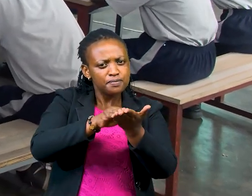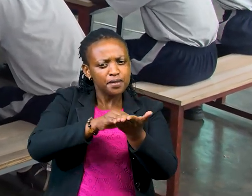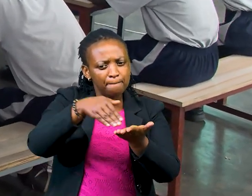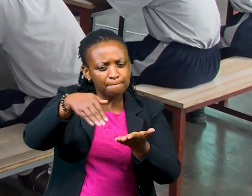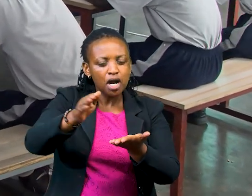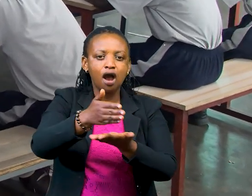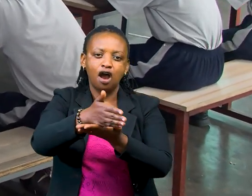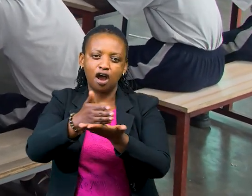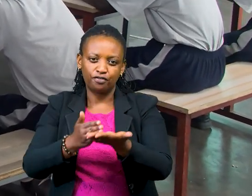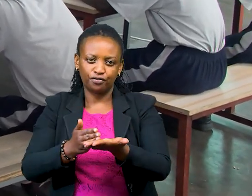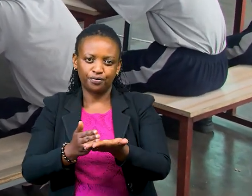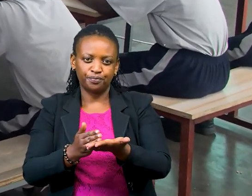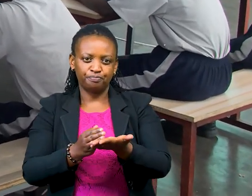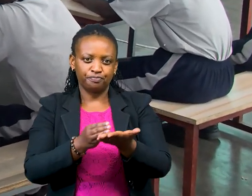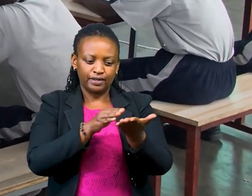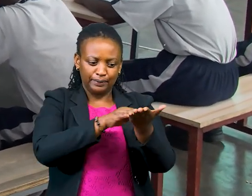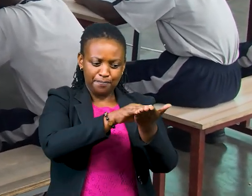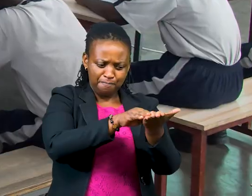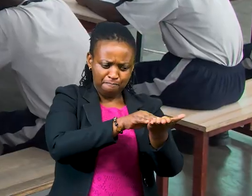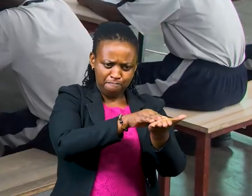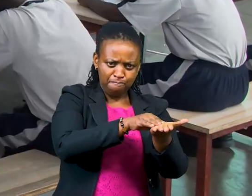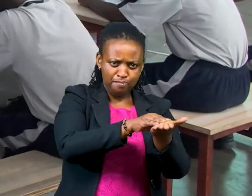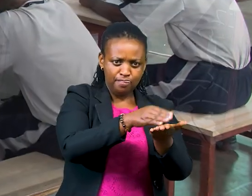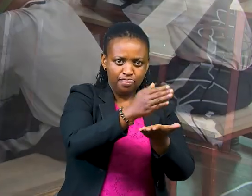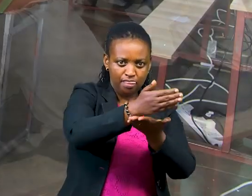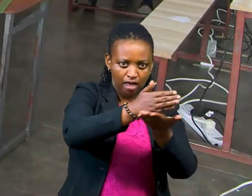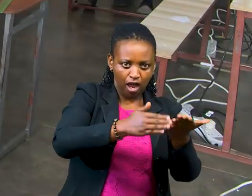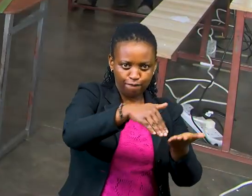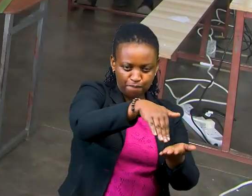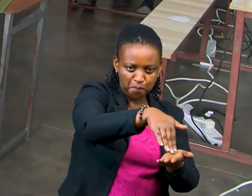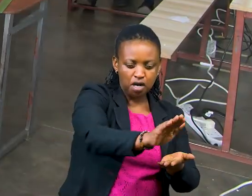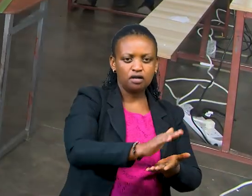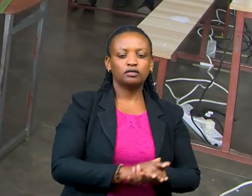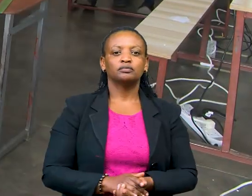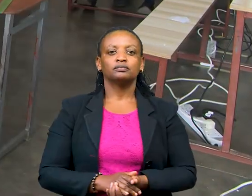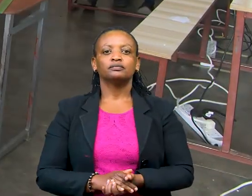half. And shade its a half.